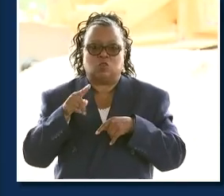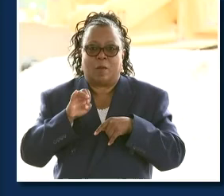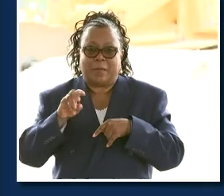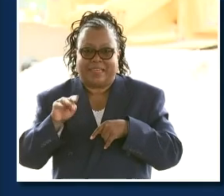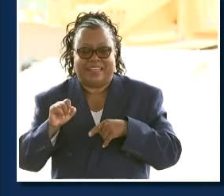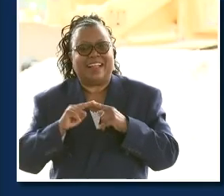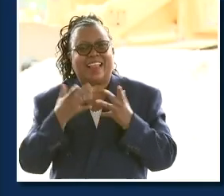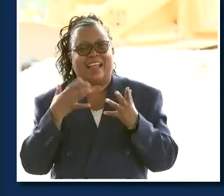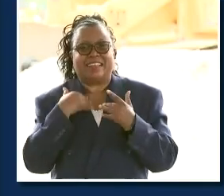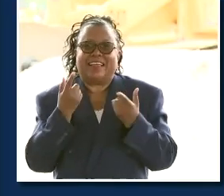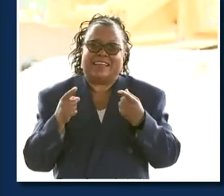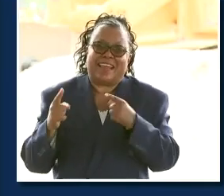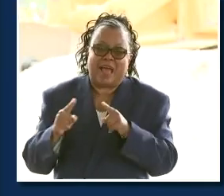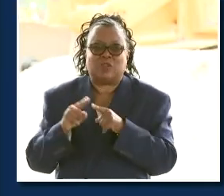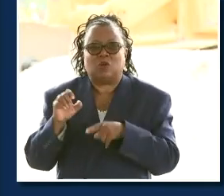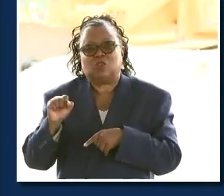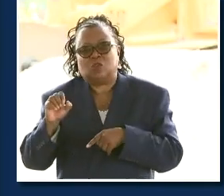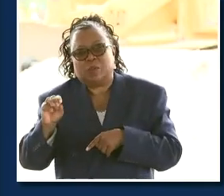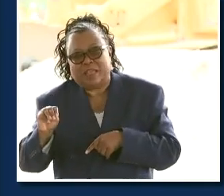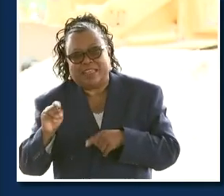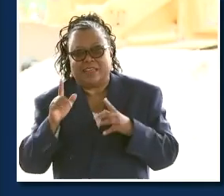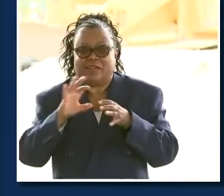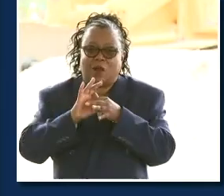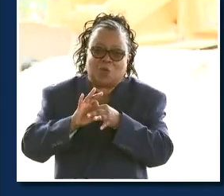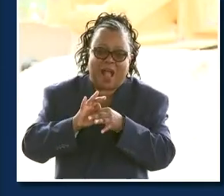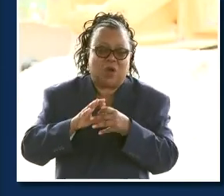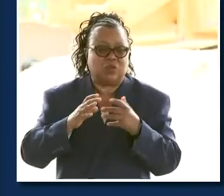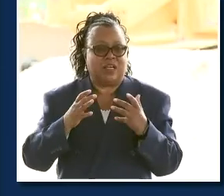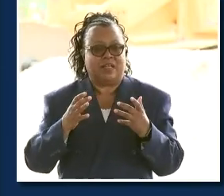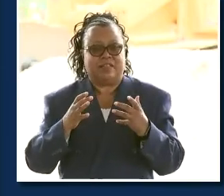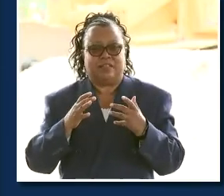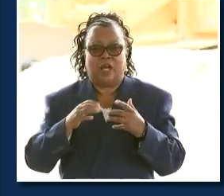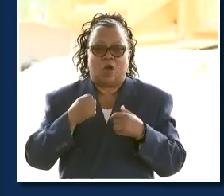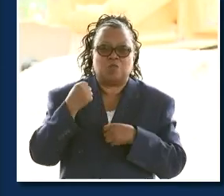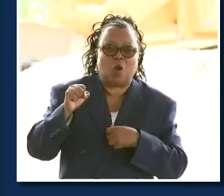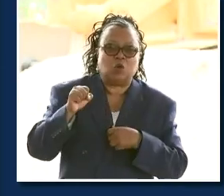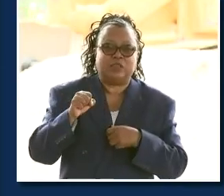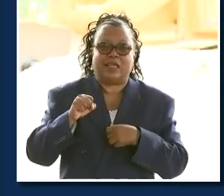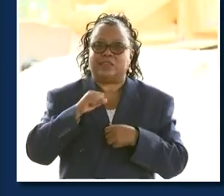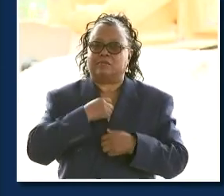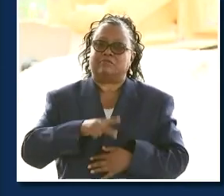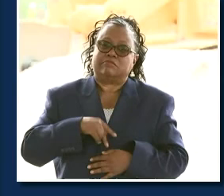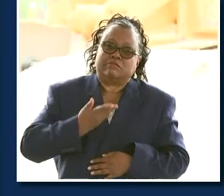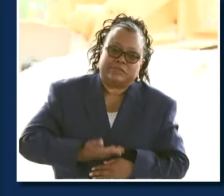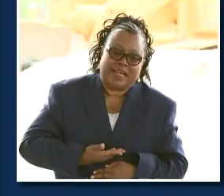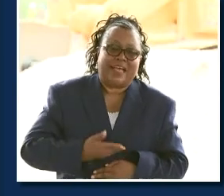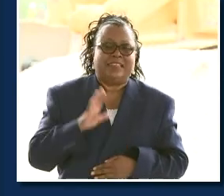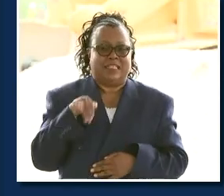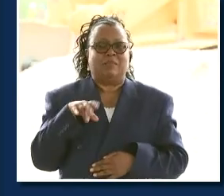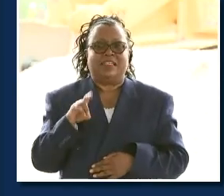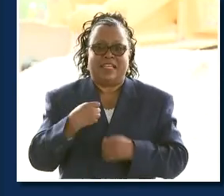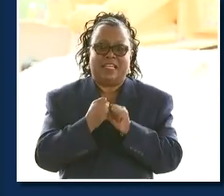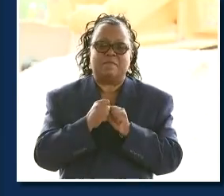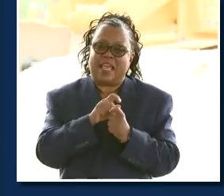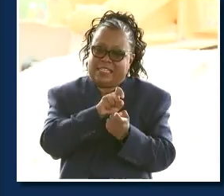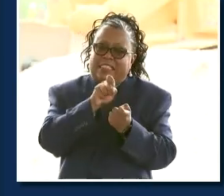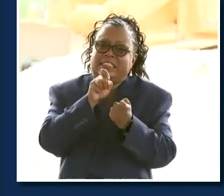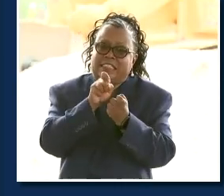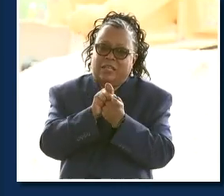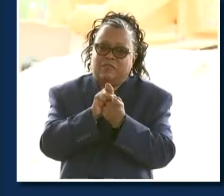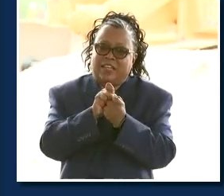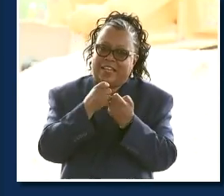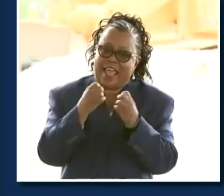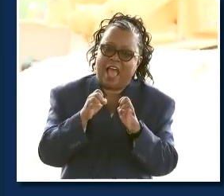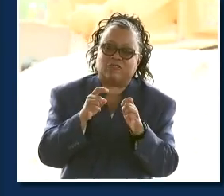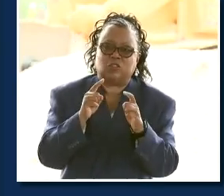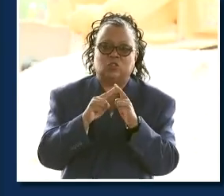There's a lot of things that are happening on social media around protest and unrest. CPD has made a specific